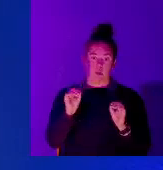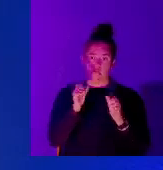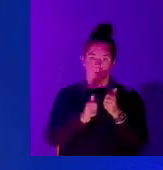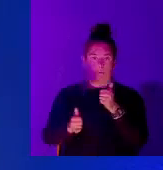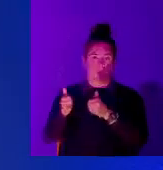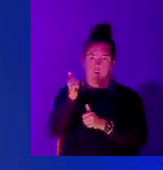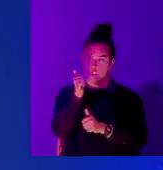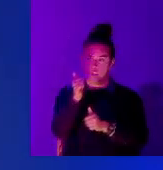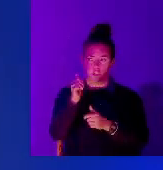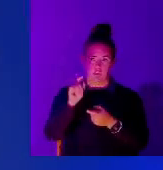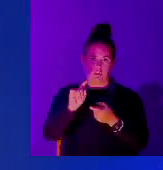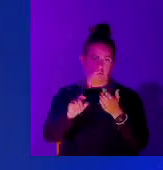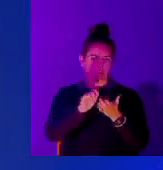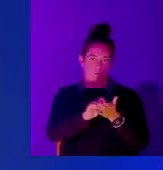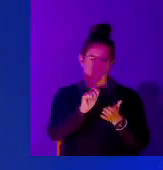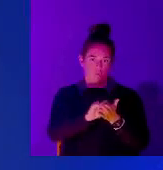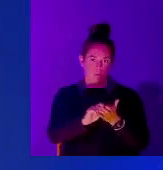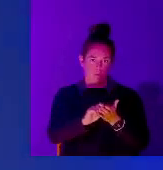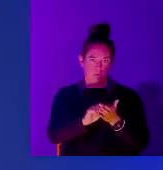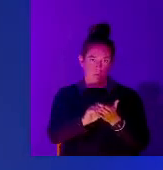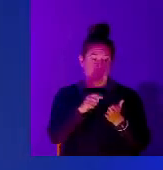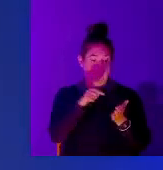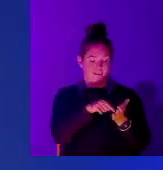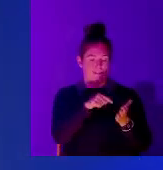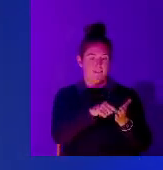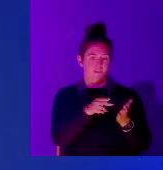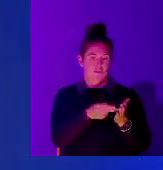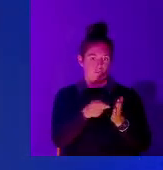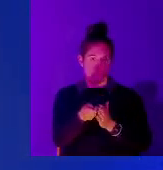the source of truth.